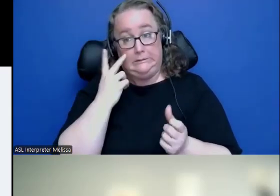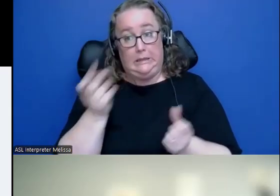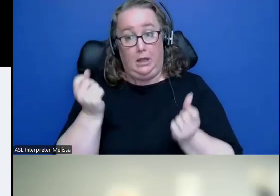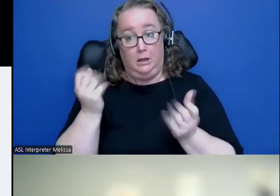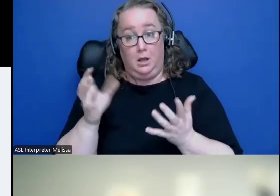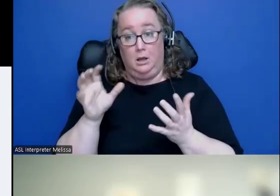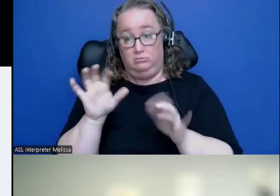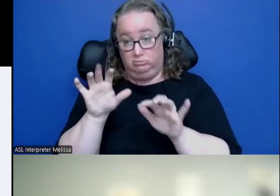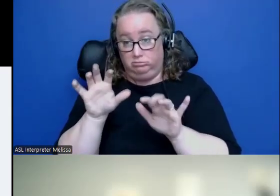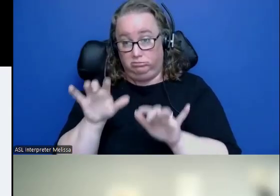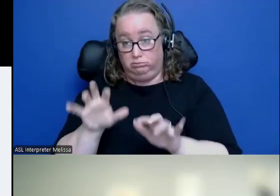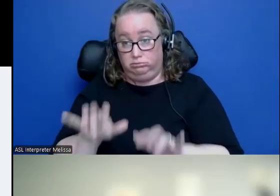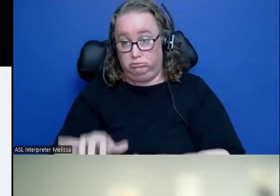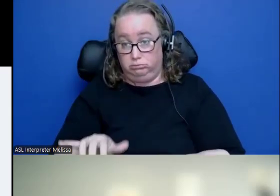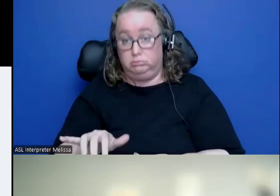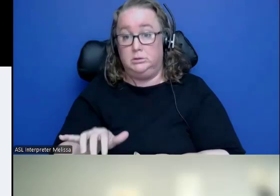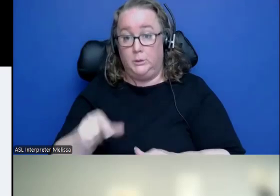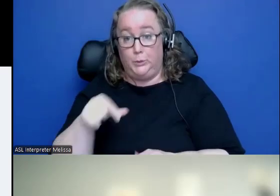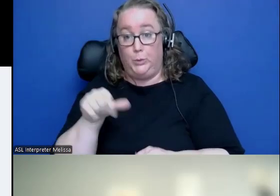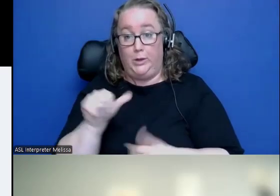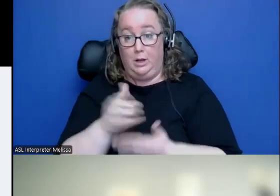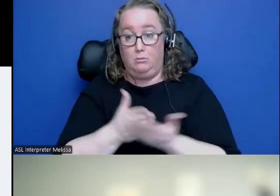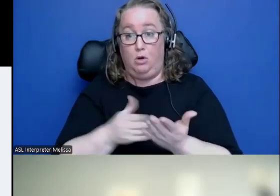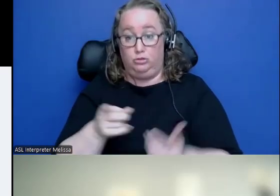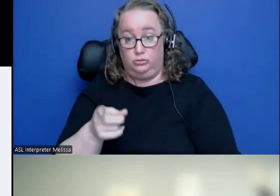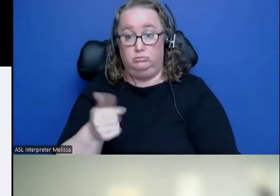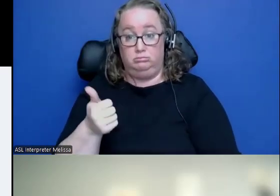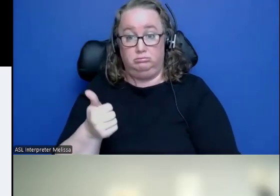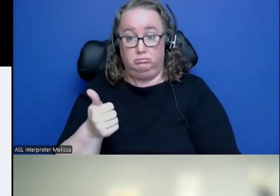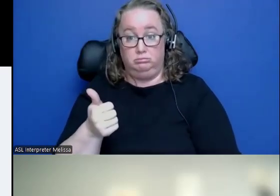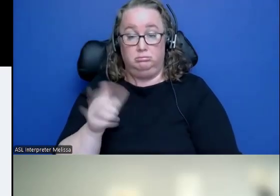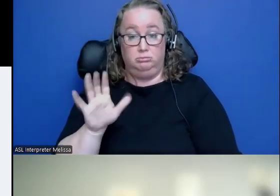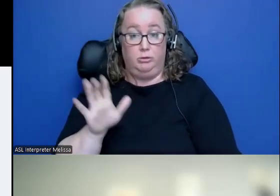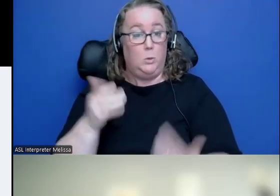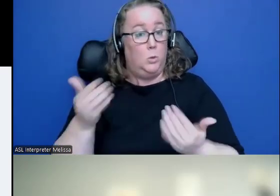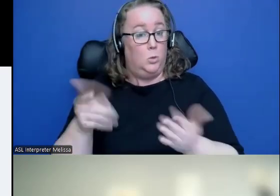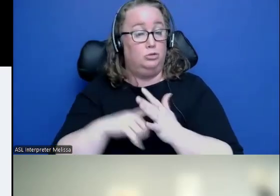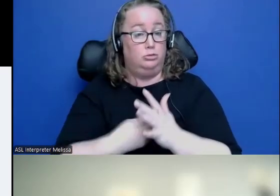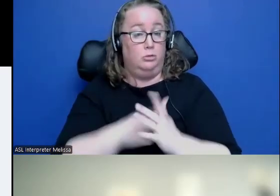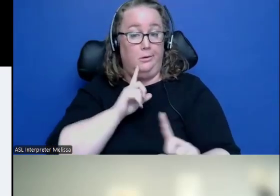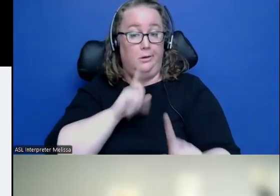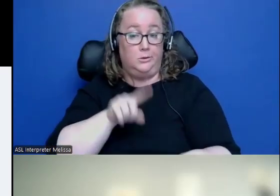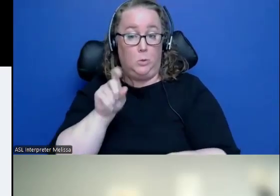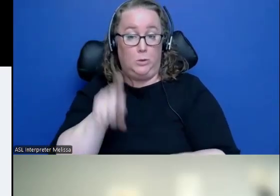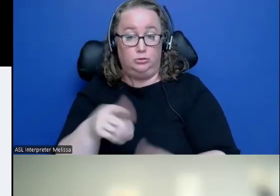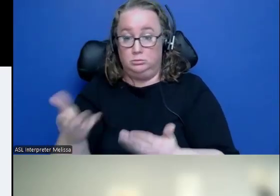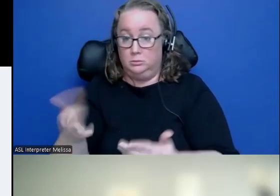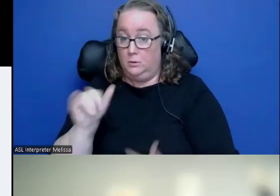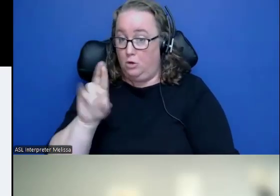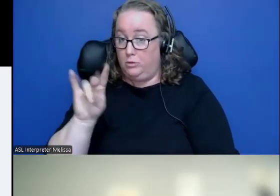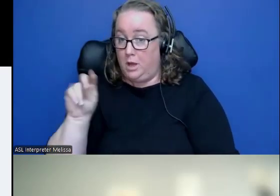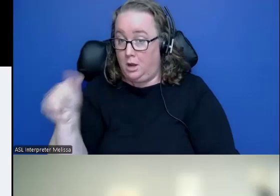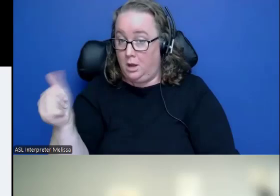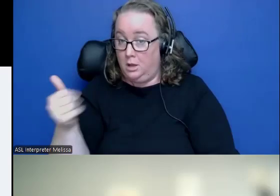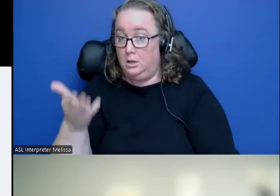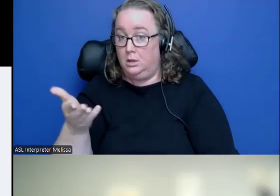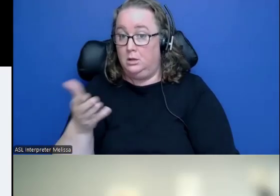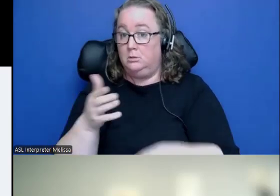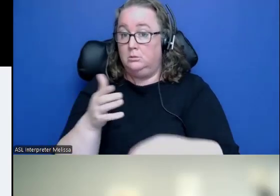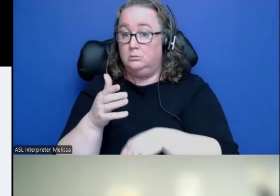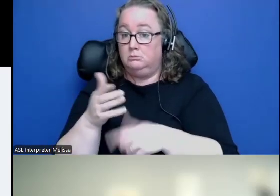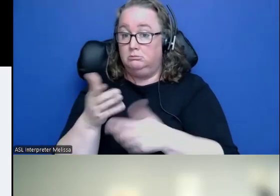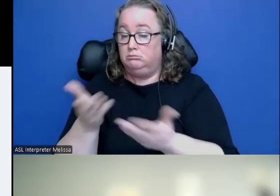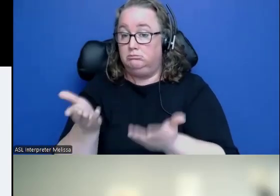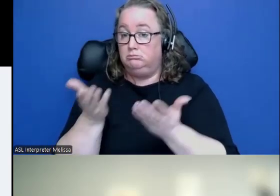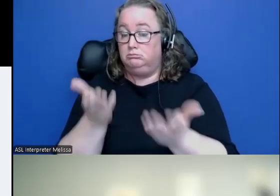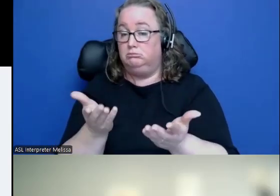them in the Q&A, so we can get moving. Ariana, if you'd like to call any to